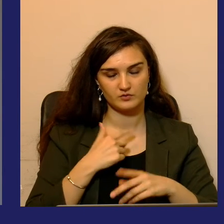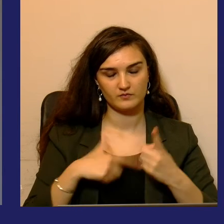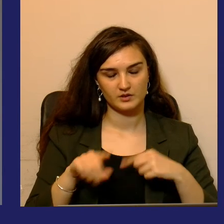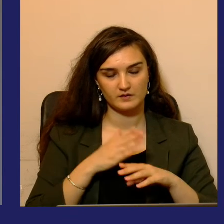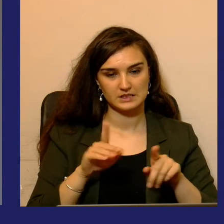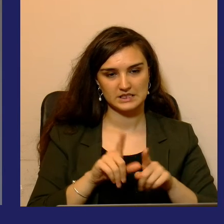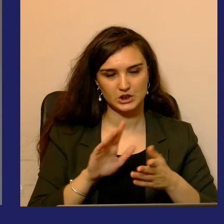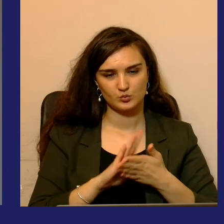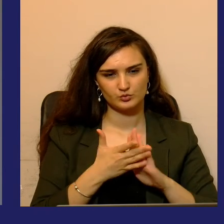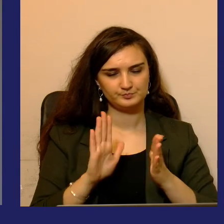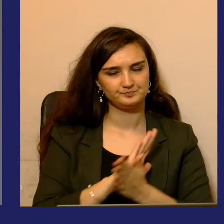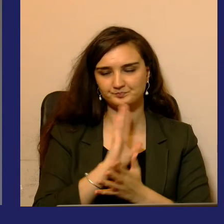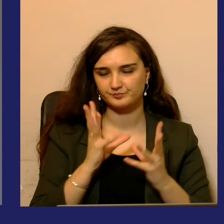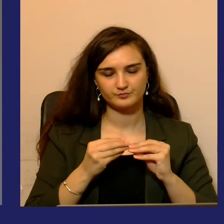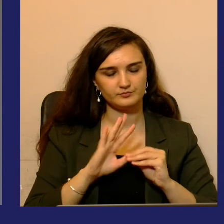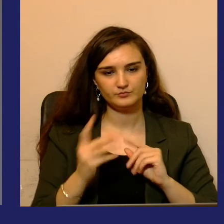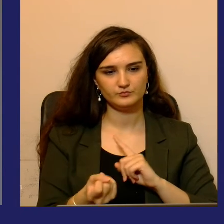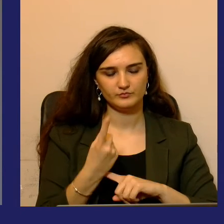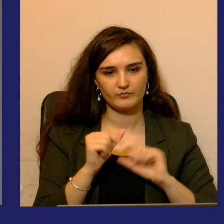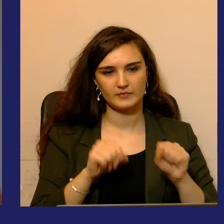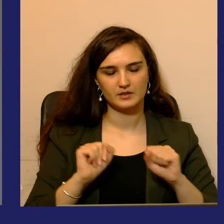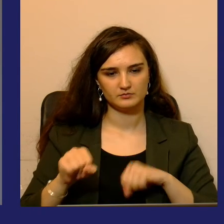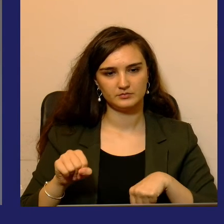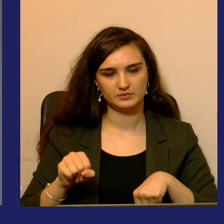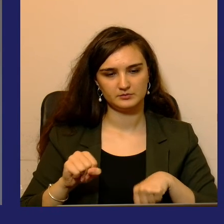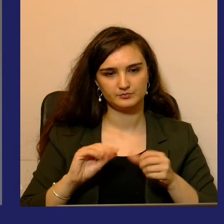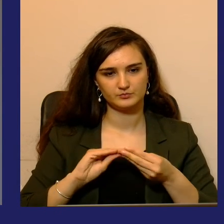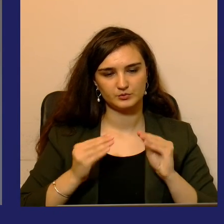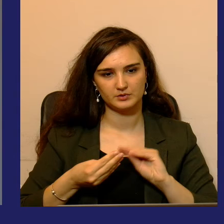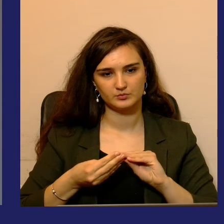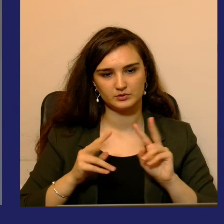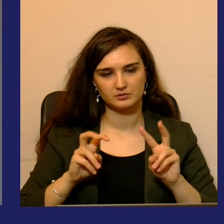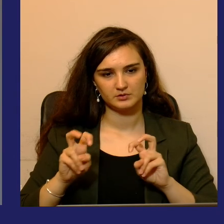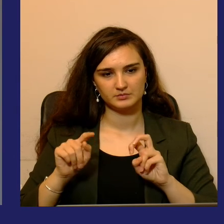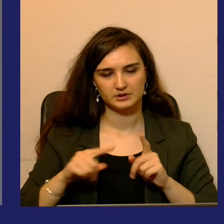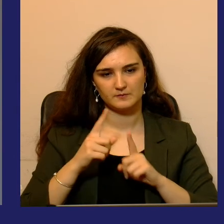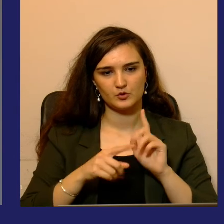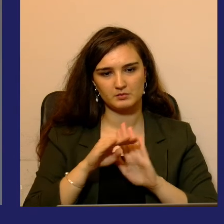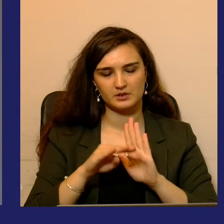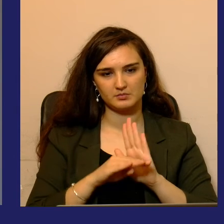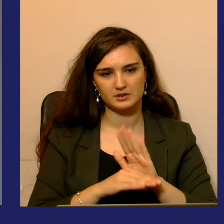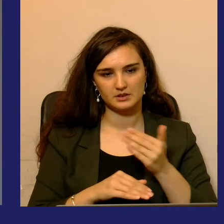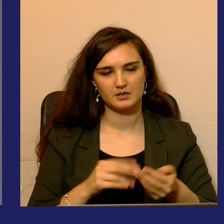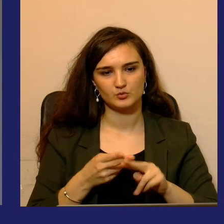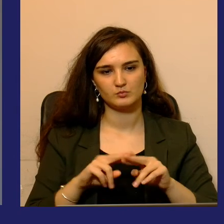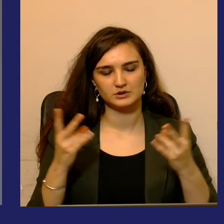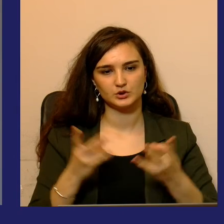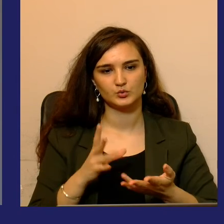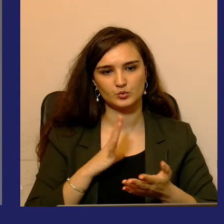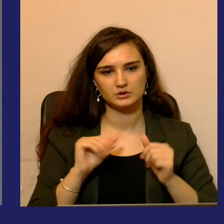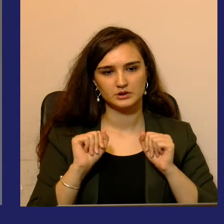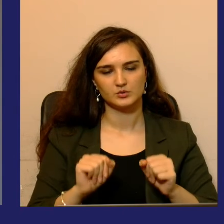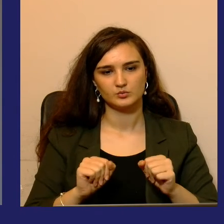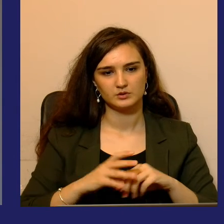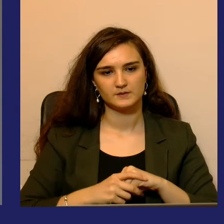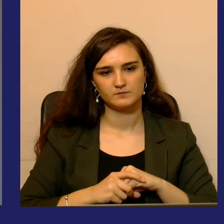reforming very problematic systems. The key is getting the right rules, the right amount of balance, and then the institution that can